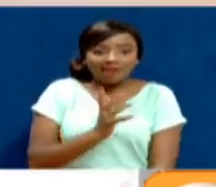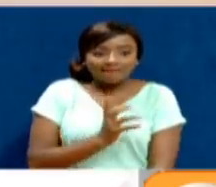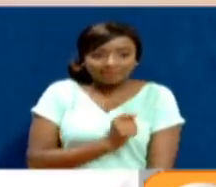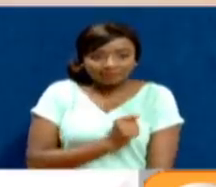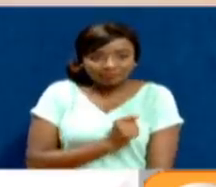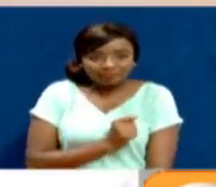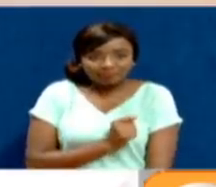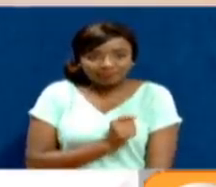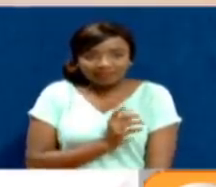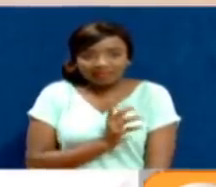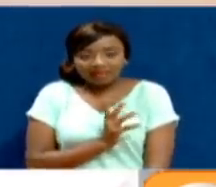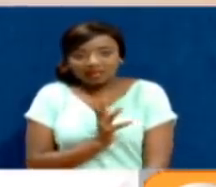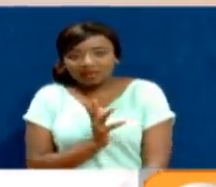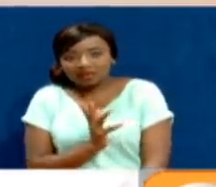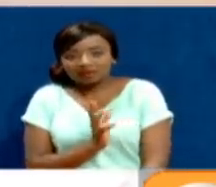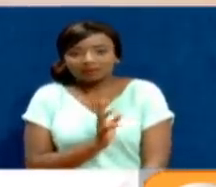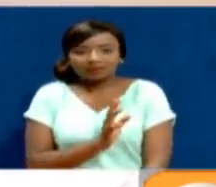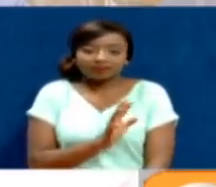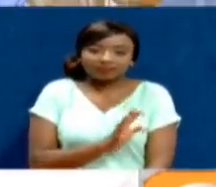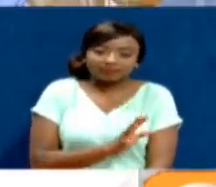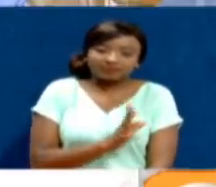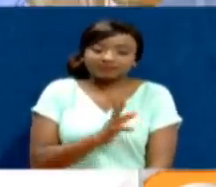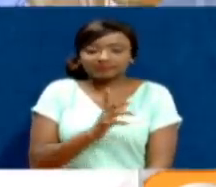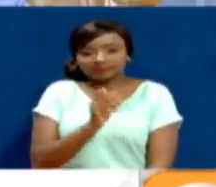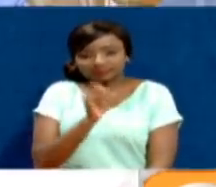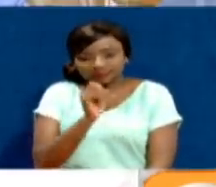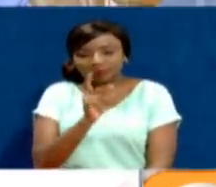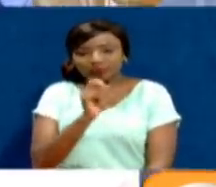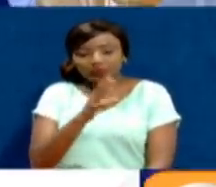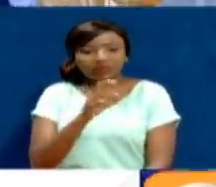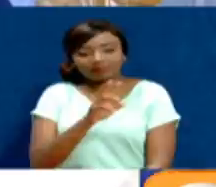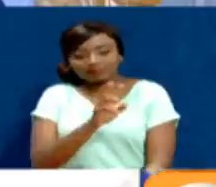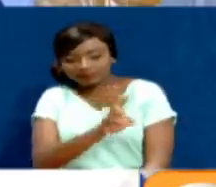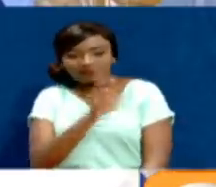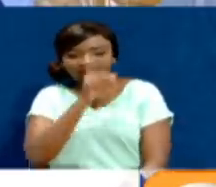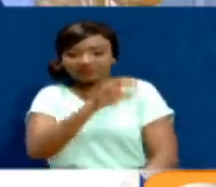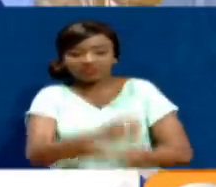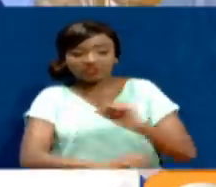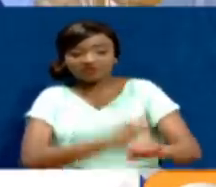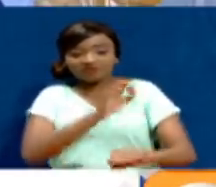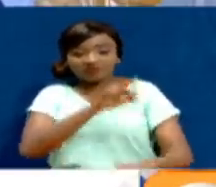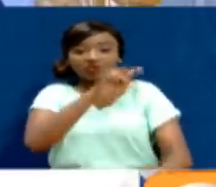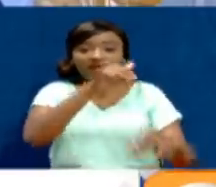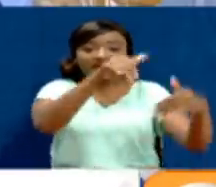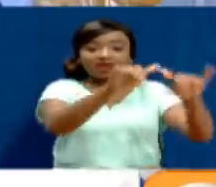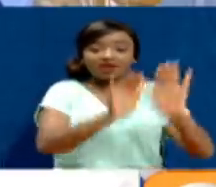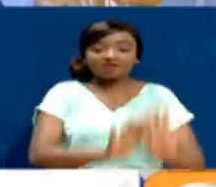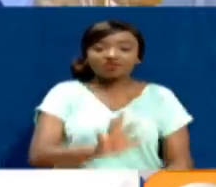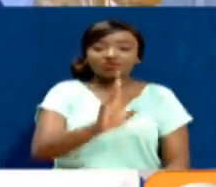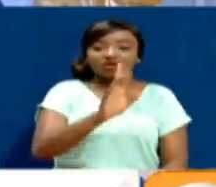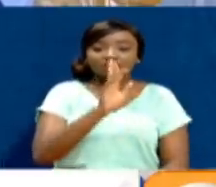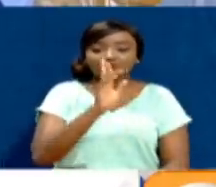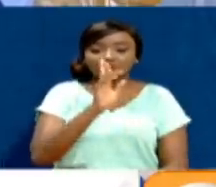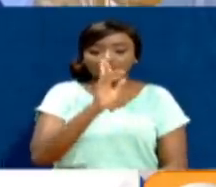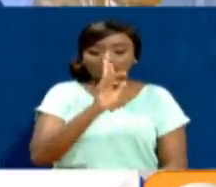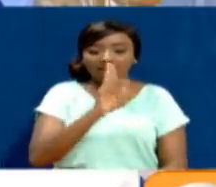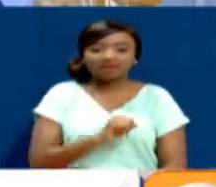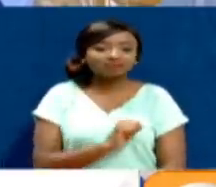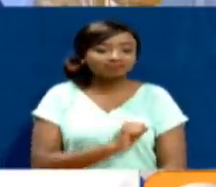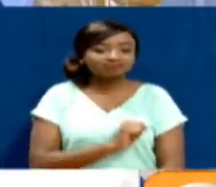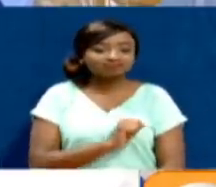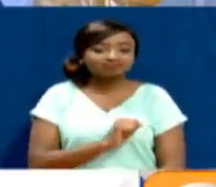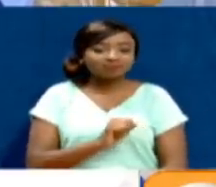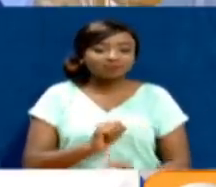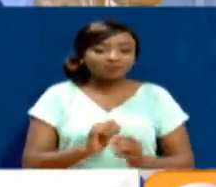Governor? Okay, Jeff, I have understood the clip you have just aired. We're in a funeral in Ruai, and there